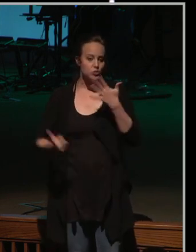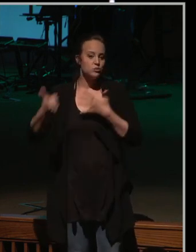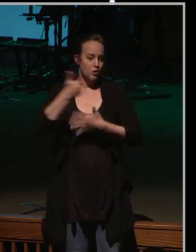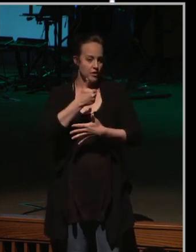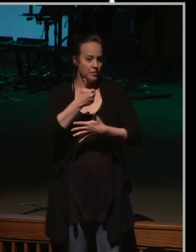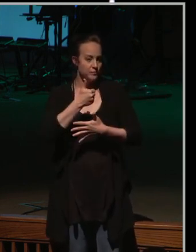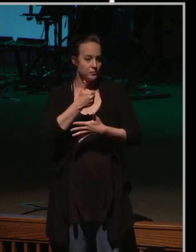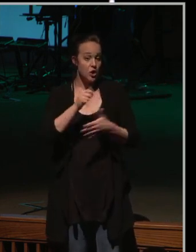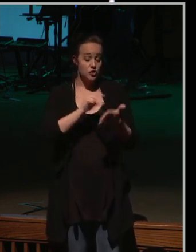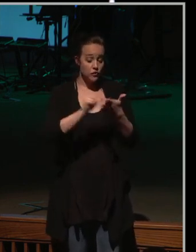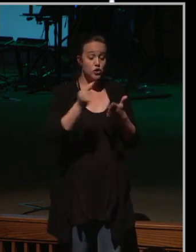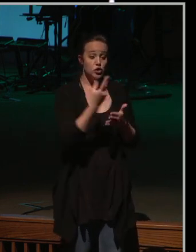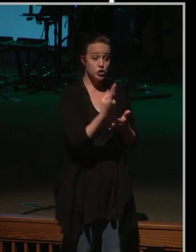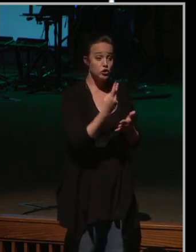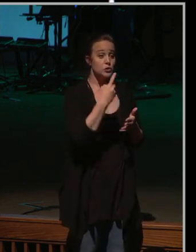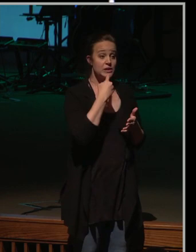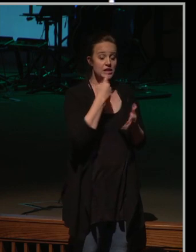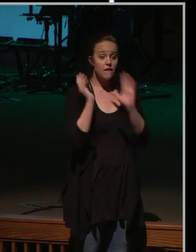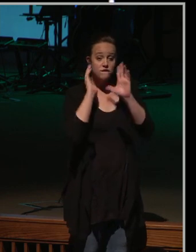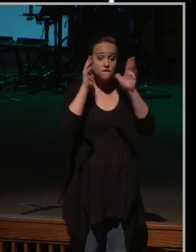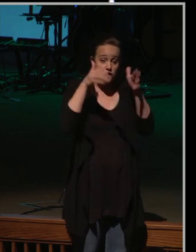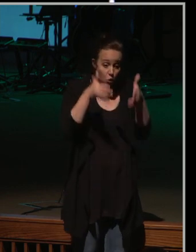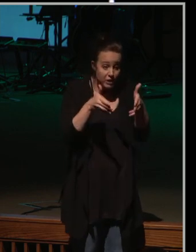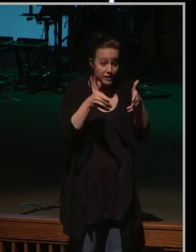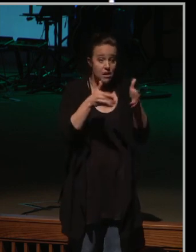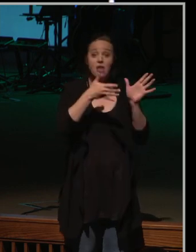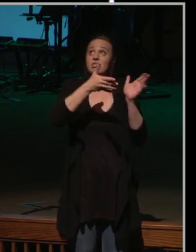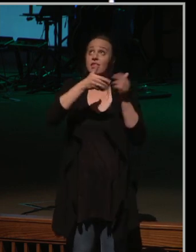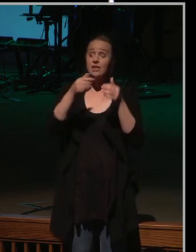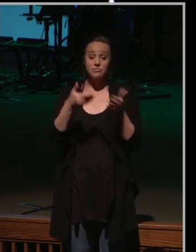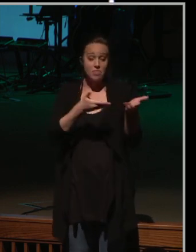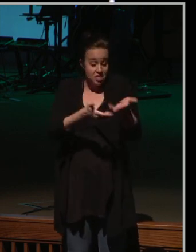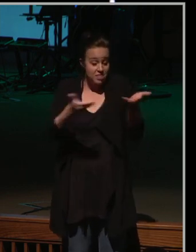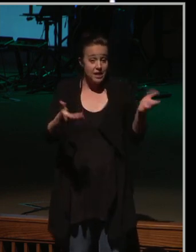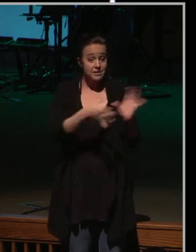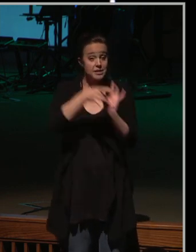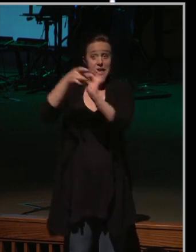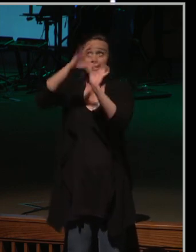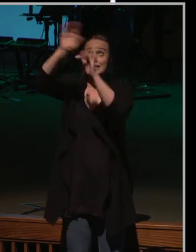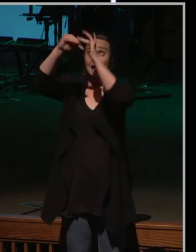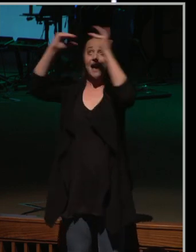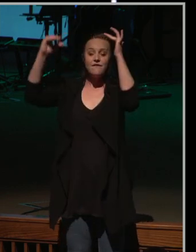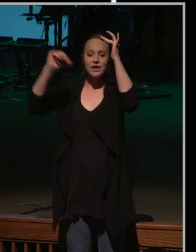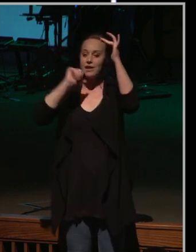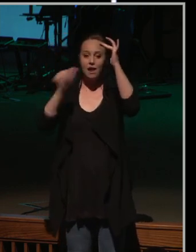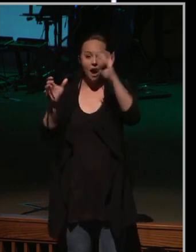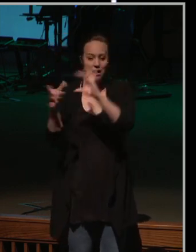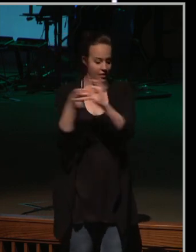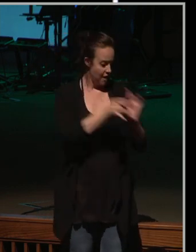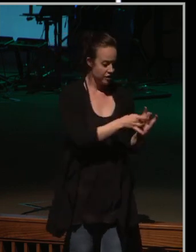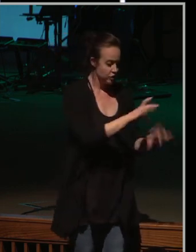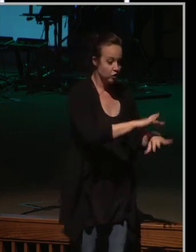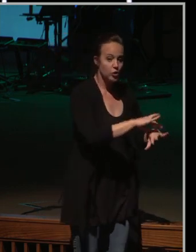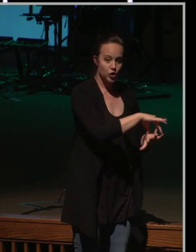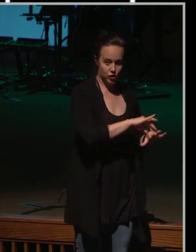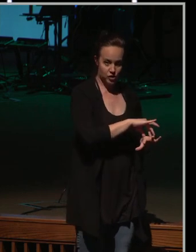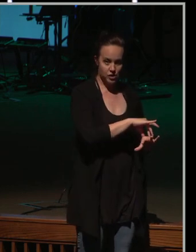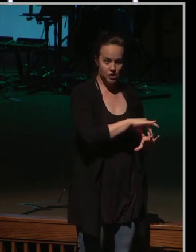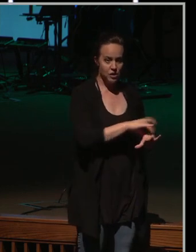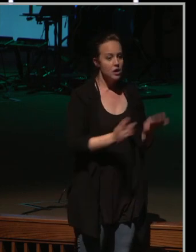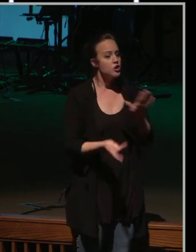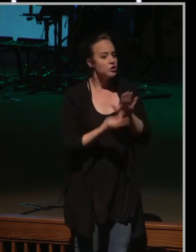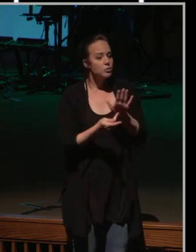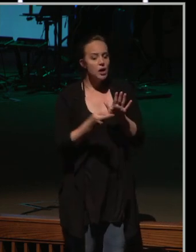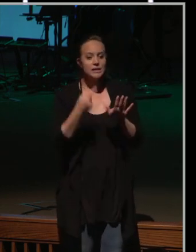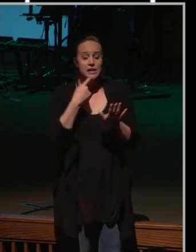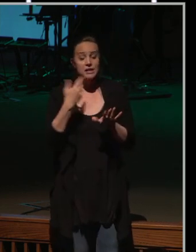mind on the things that are above, not the things of earth. Paul here is showing us that there's a fork in the road. There's a fork in the